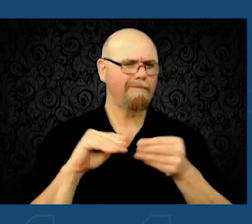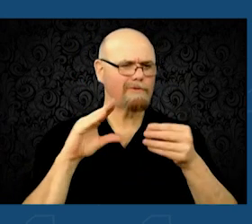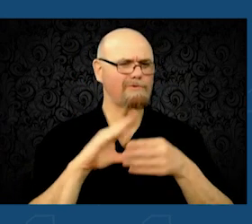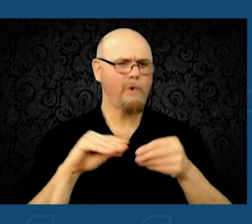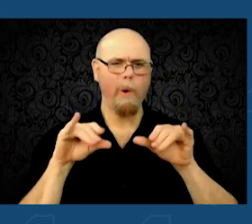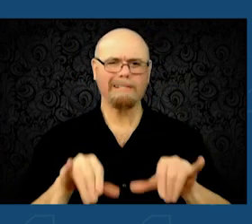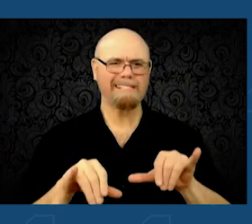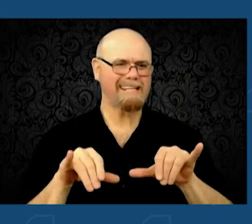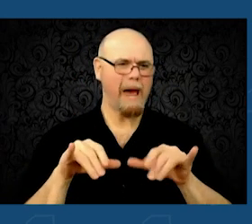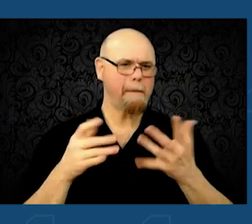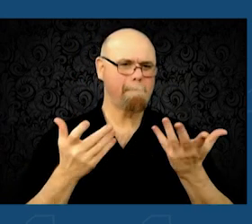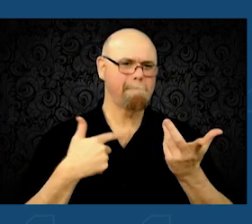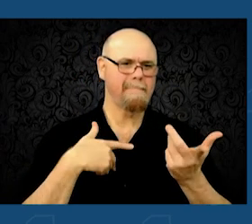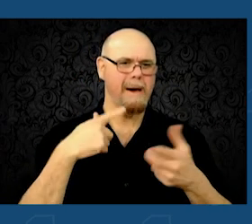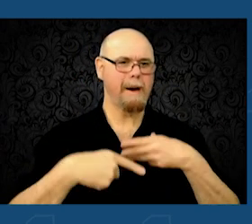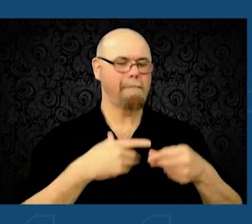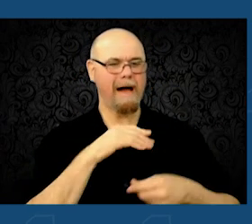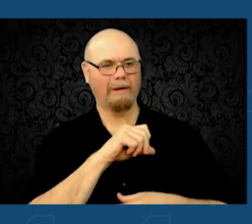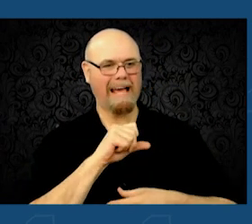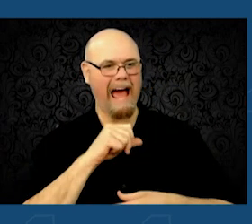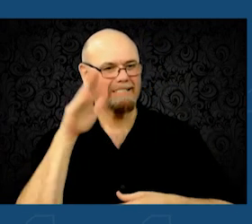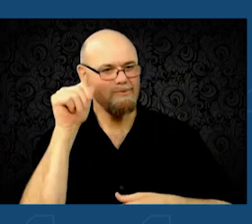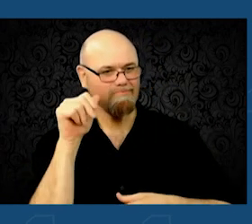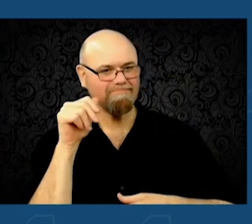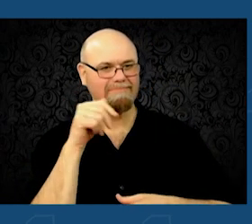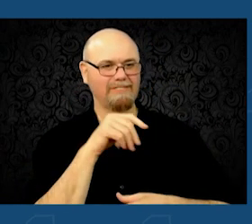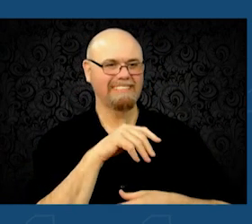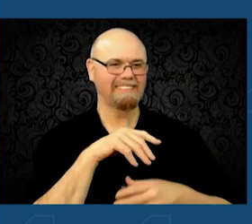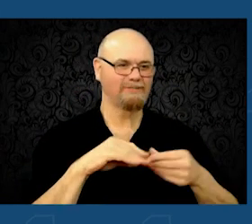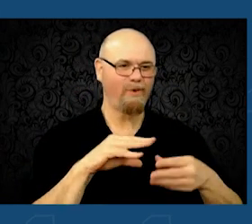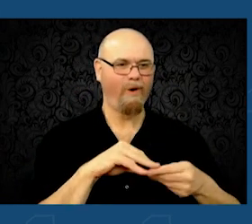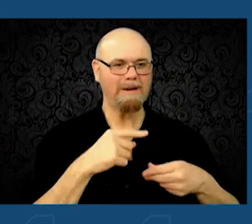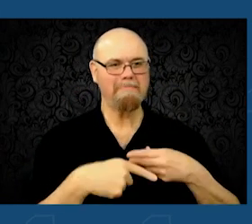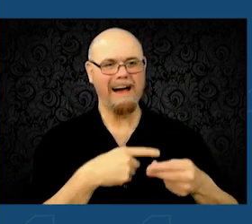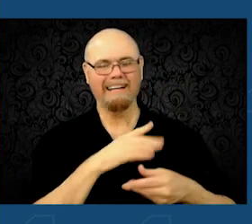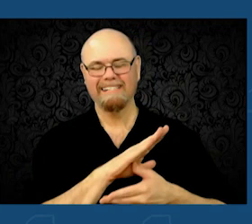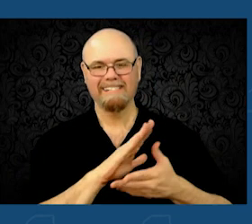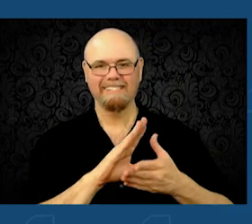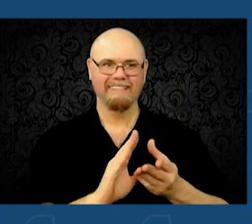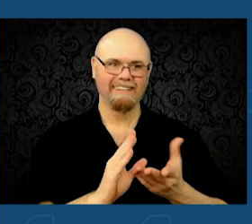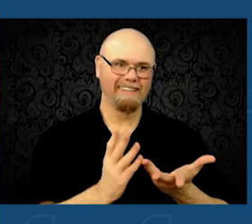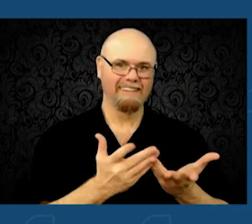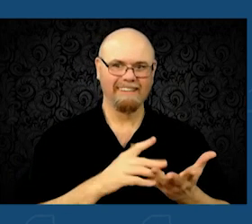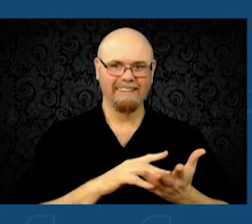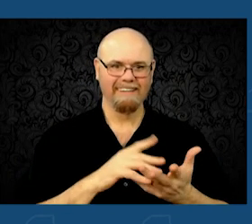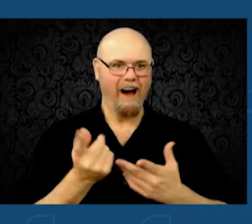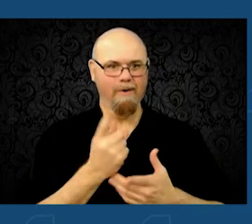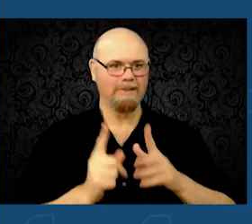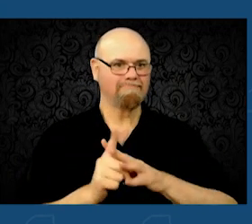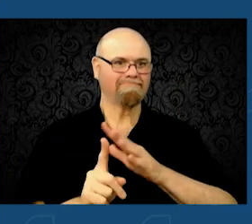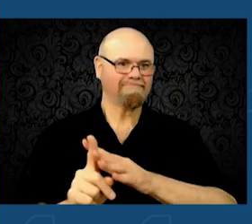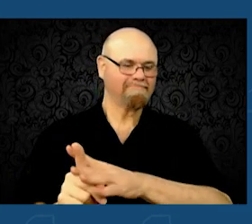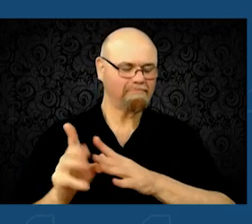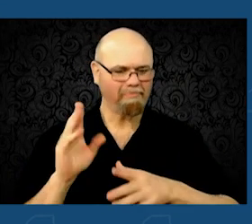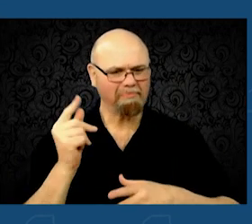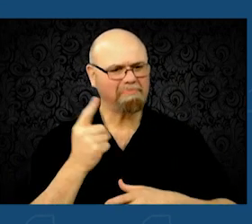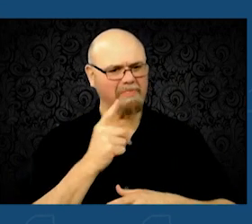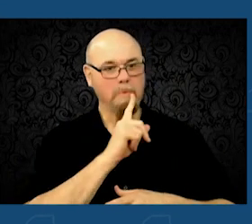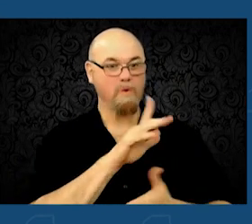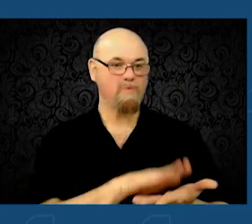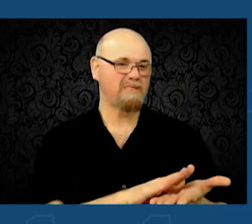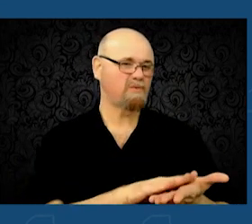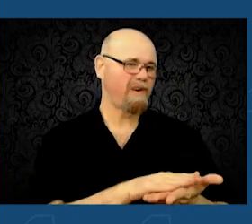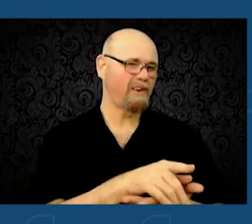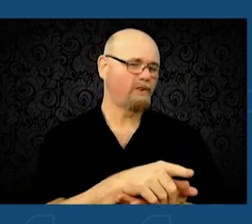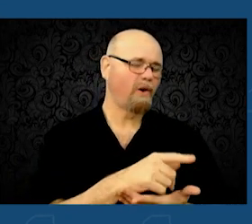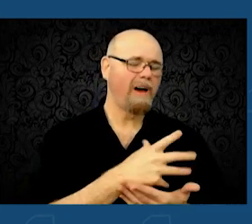his persistence. And really, to her credit and to my eternal gratitude, took me under her